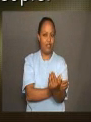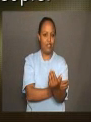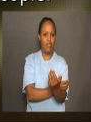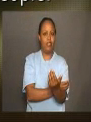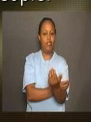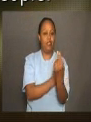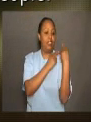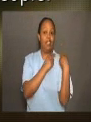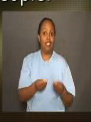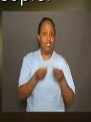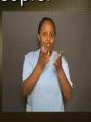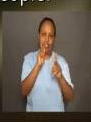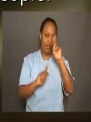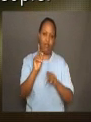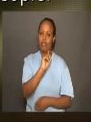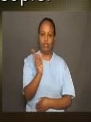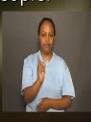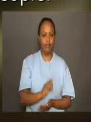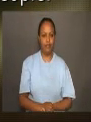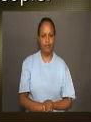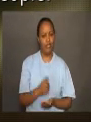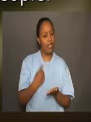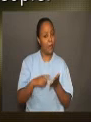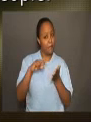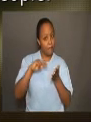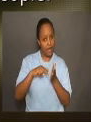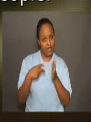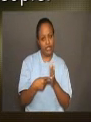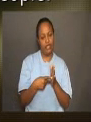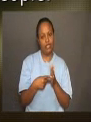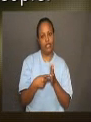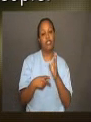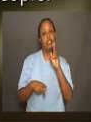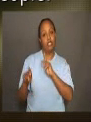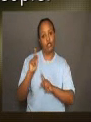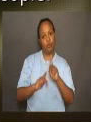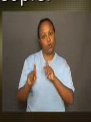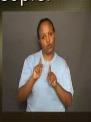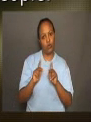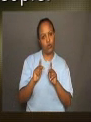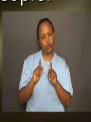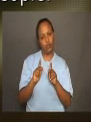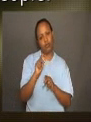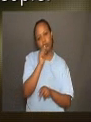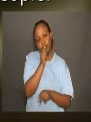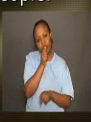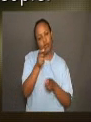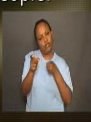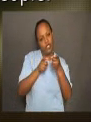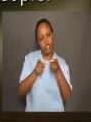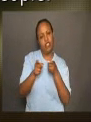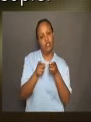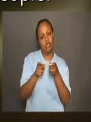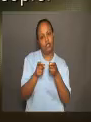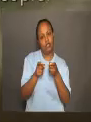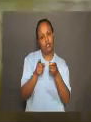authorized by the people. This means that the people become the subjects of the